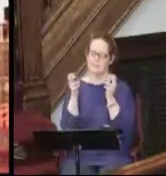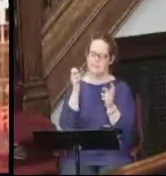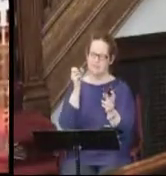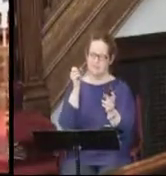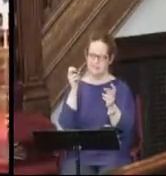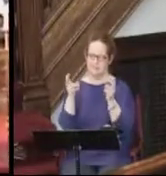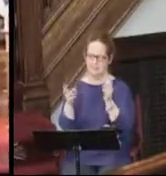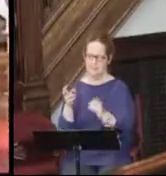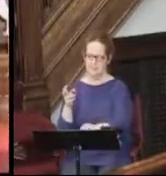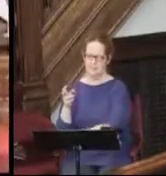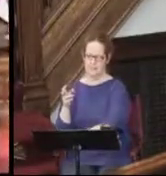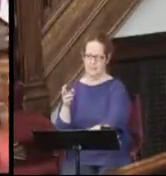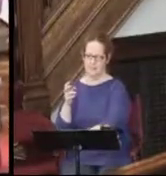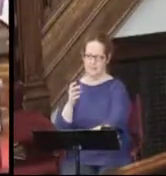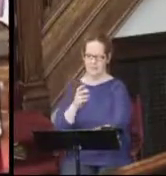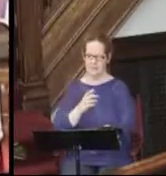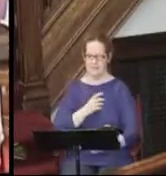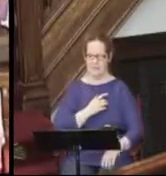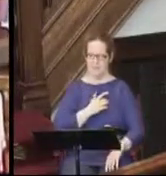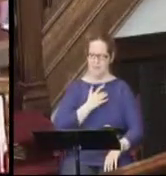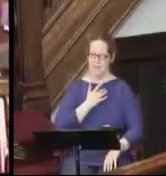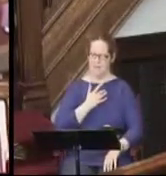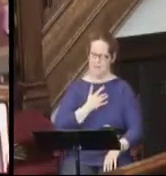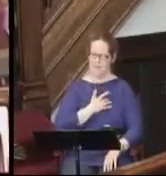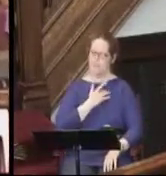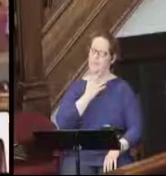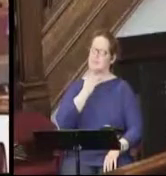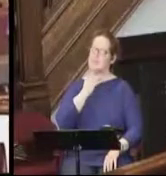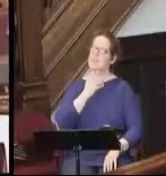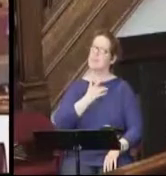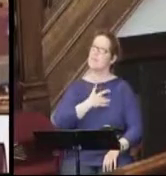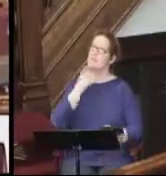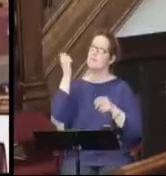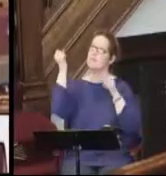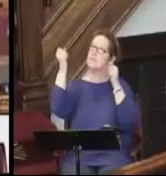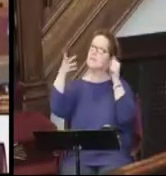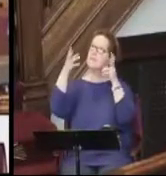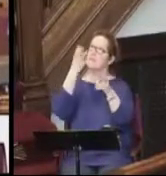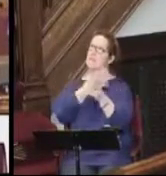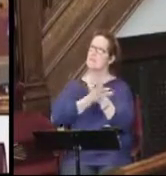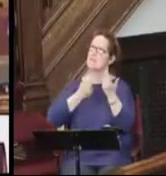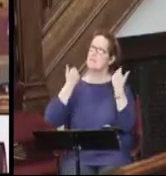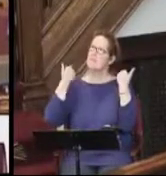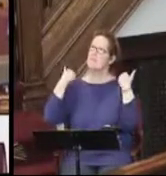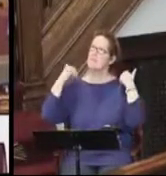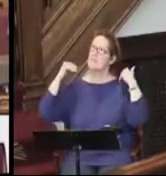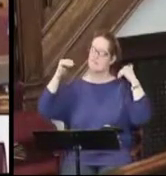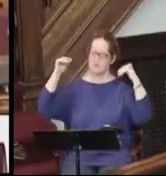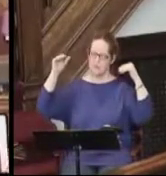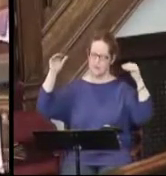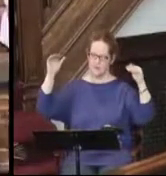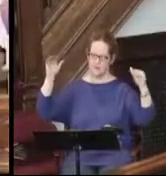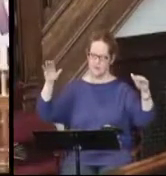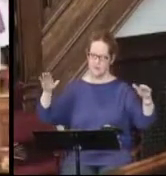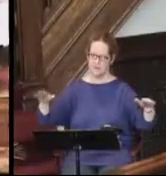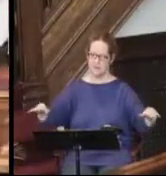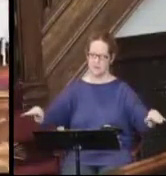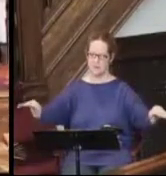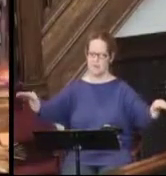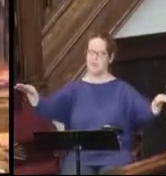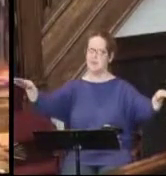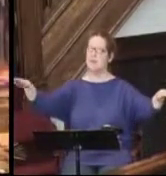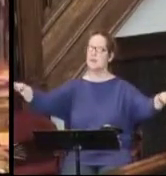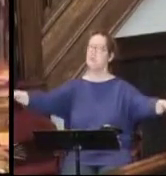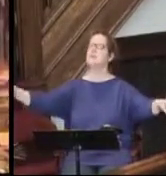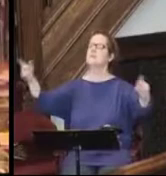ever as they sang, I thought the voice